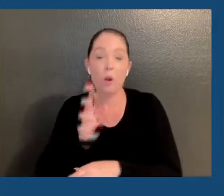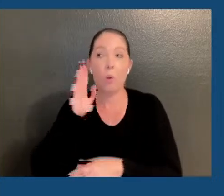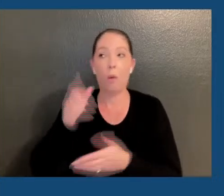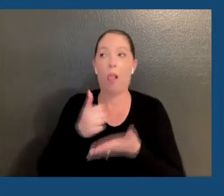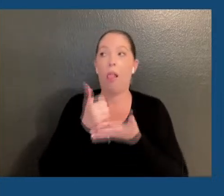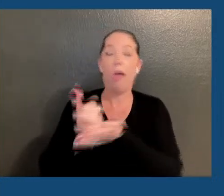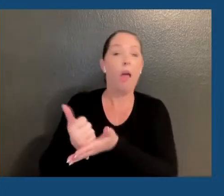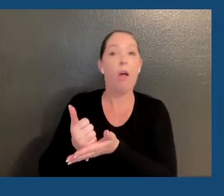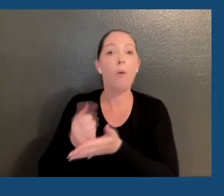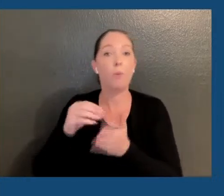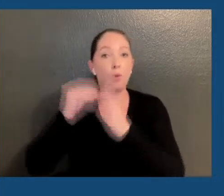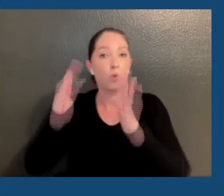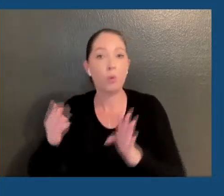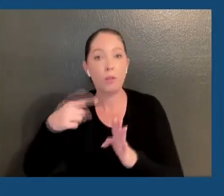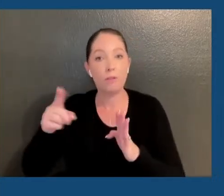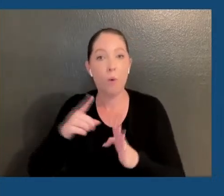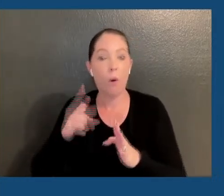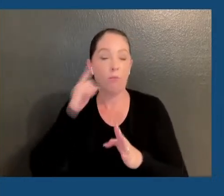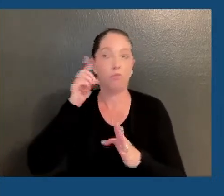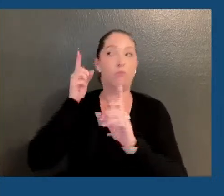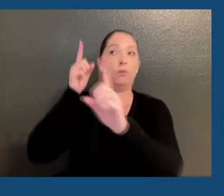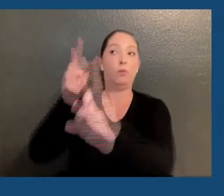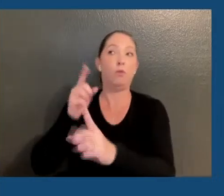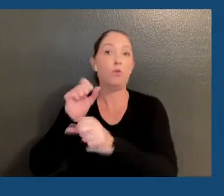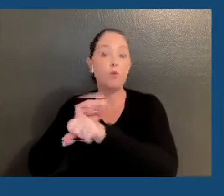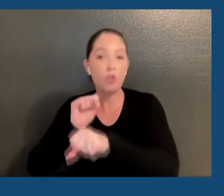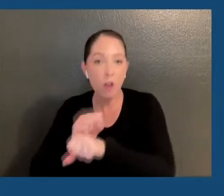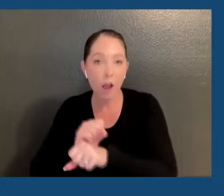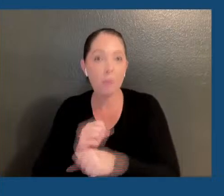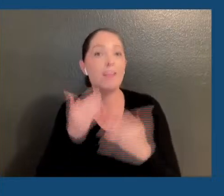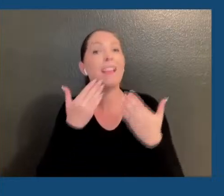and around the world. That's all I got. Thank you so much for your attention.